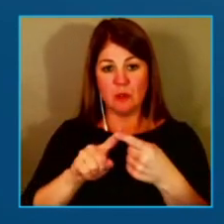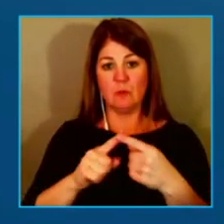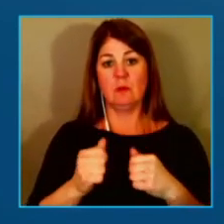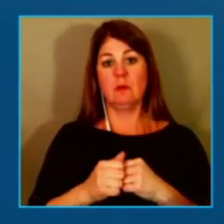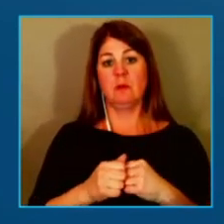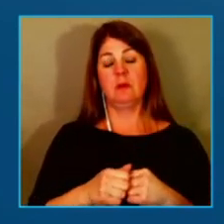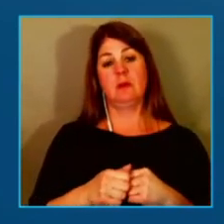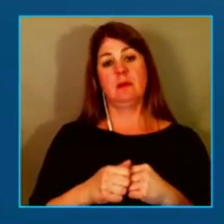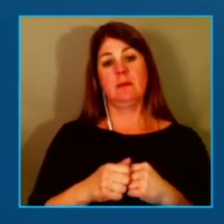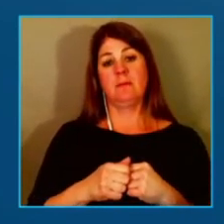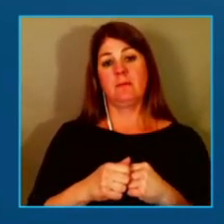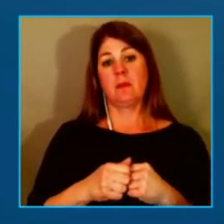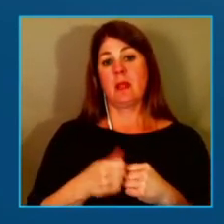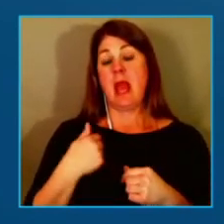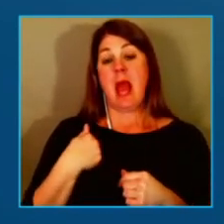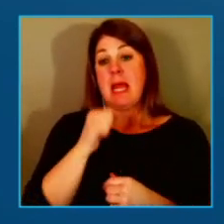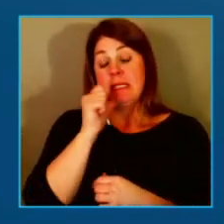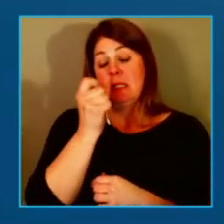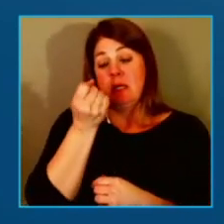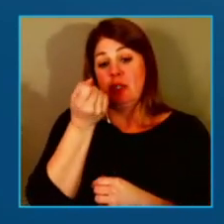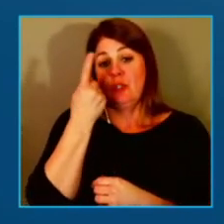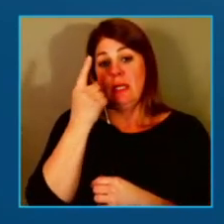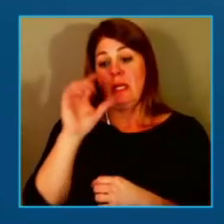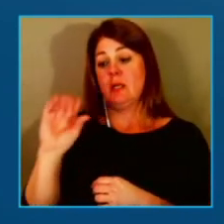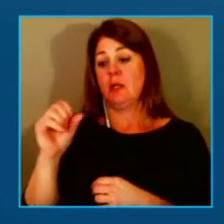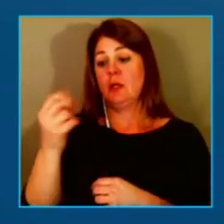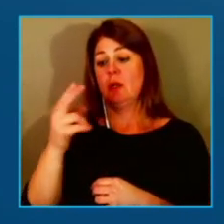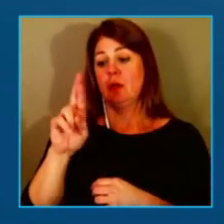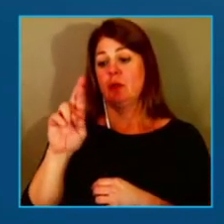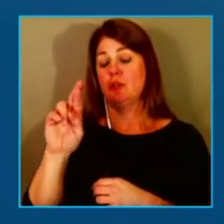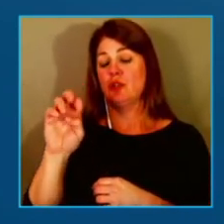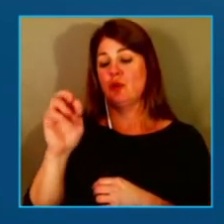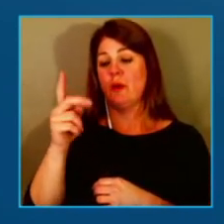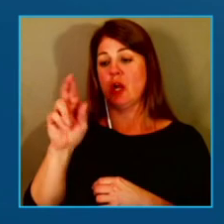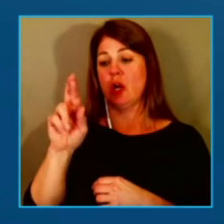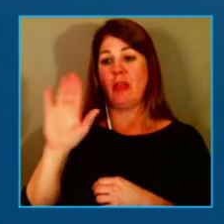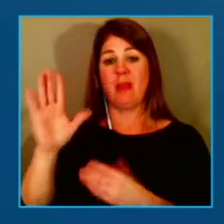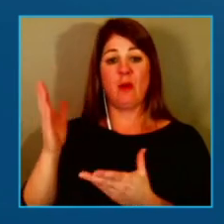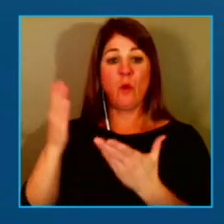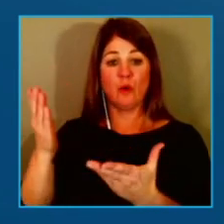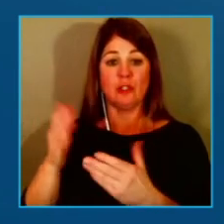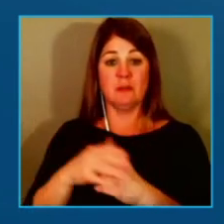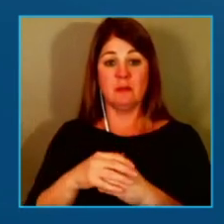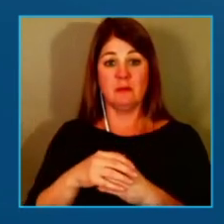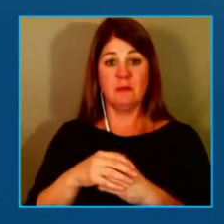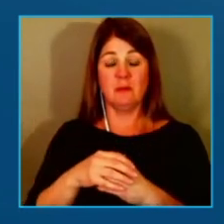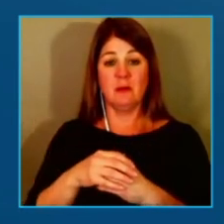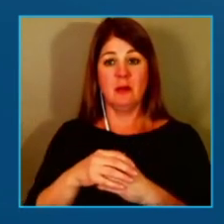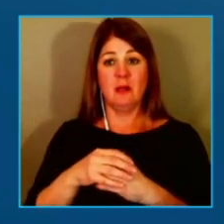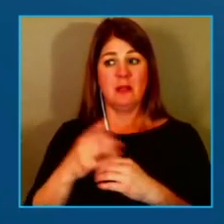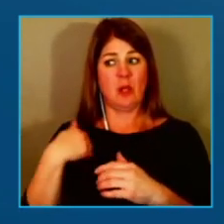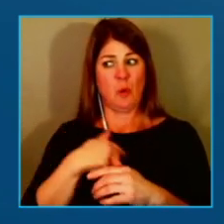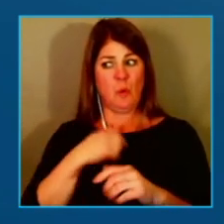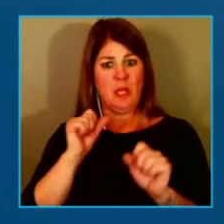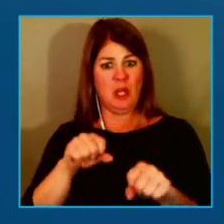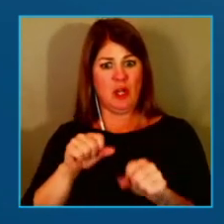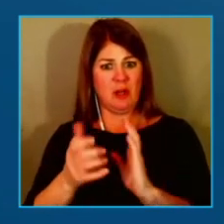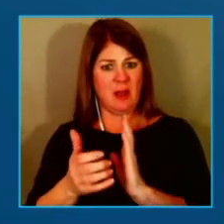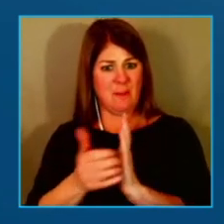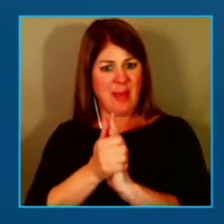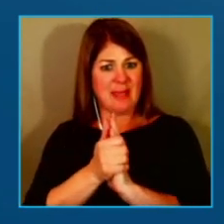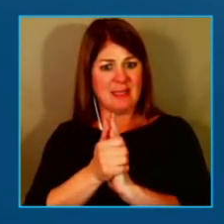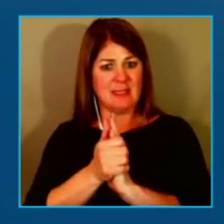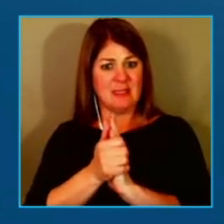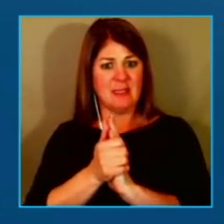switch. I didn't understand Ms. Schwecker's motion to mean that we couldn't amend the, that the